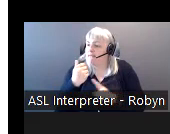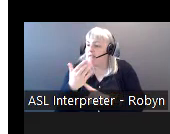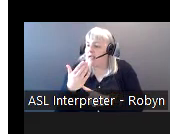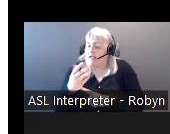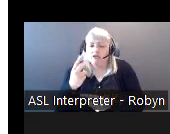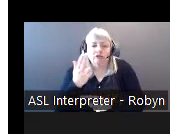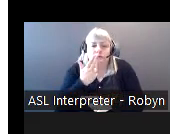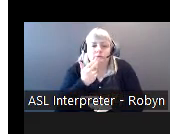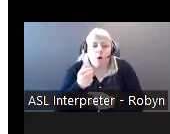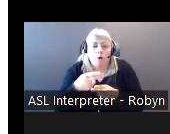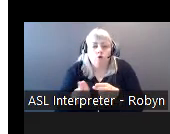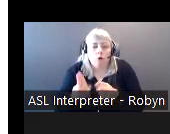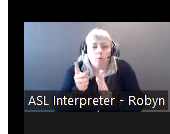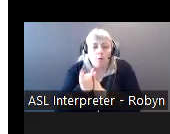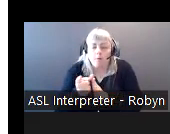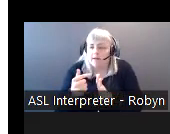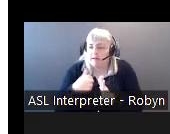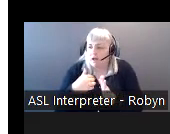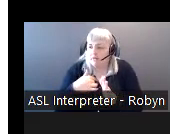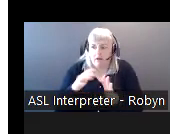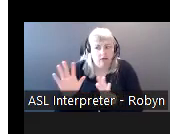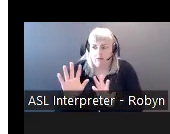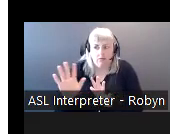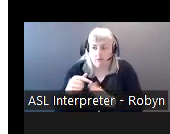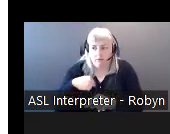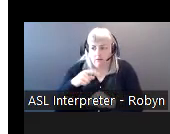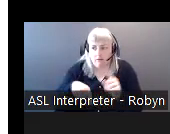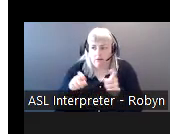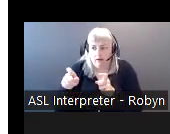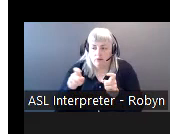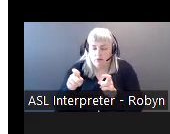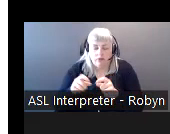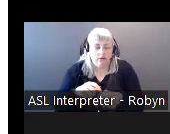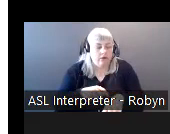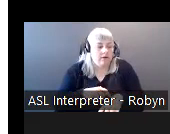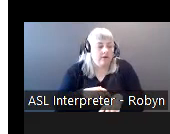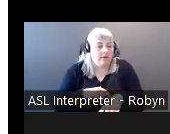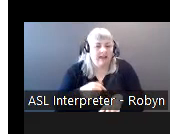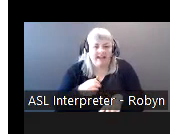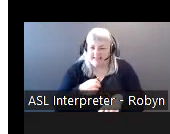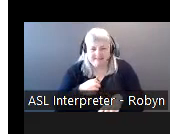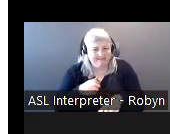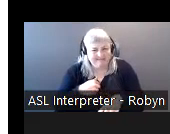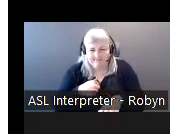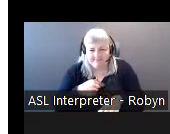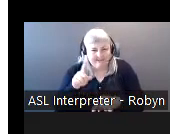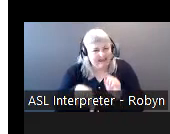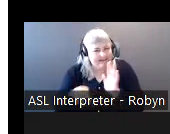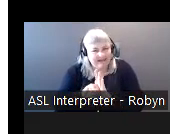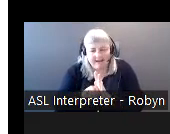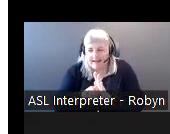was overriding my needs. And then not the more I was able to really see